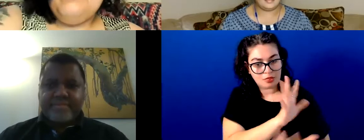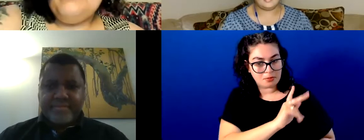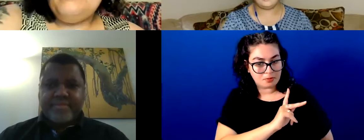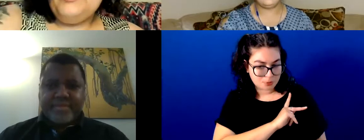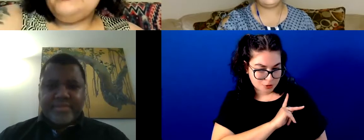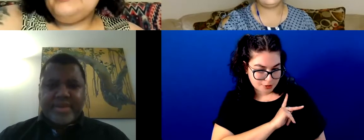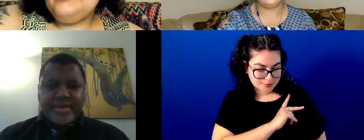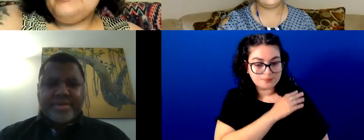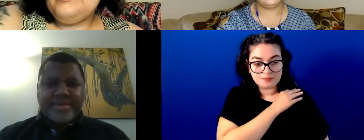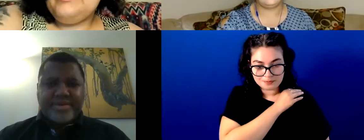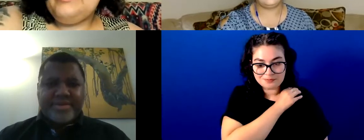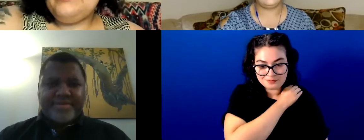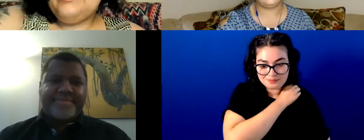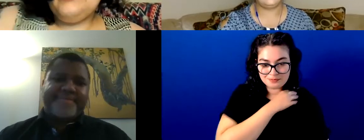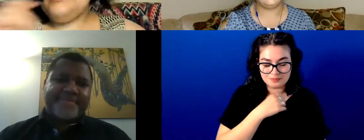Chris?